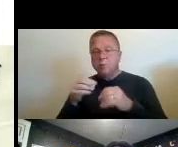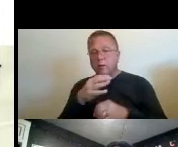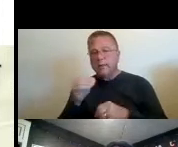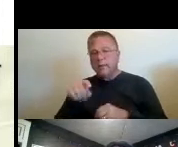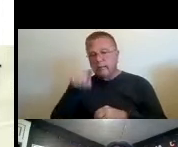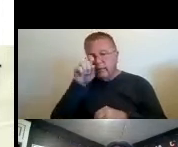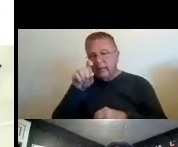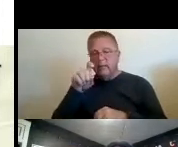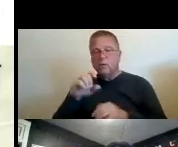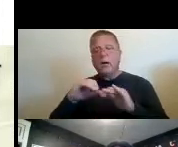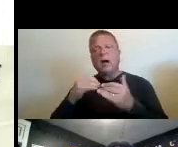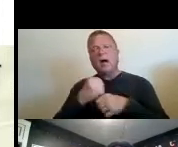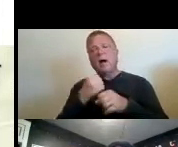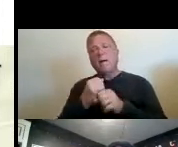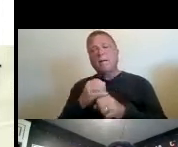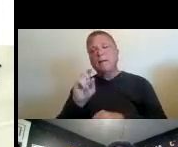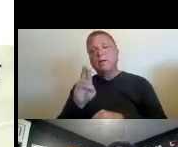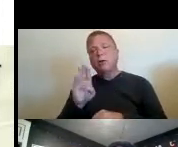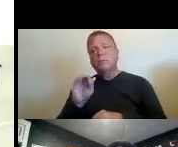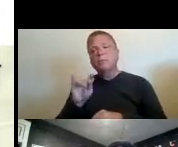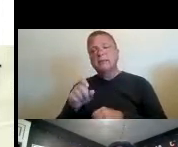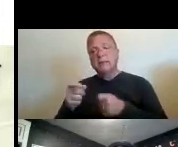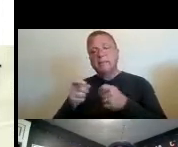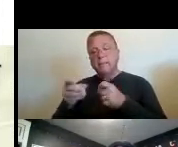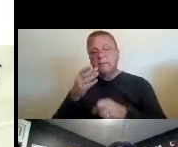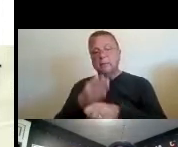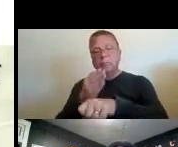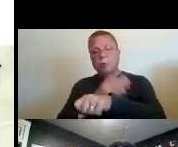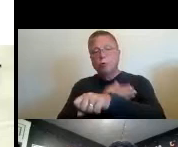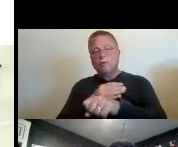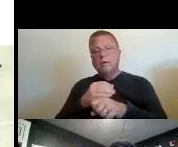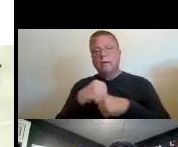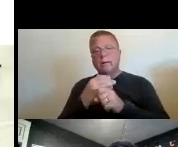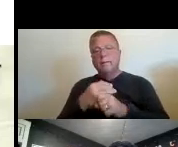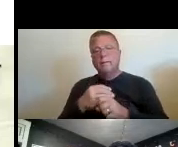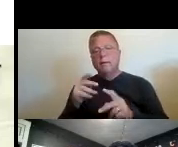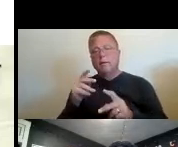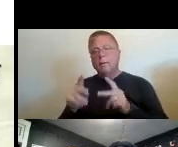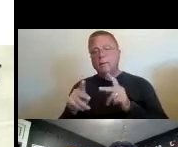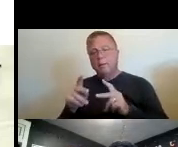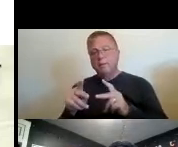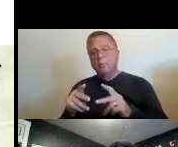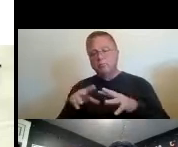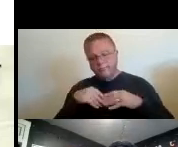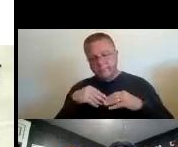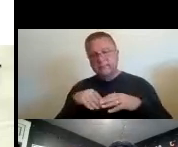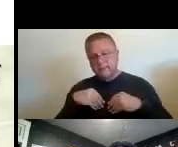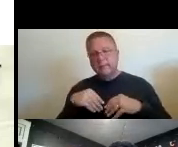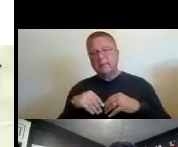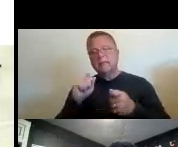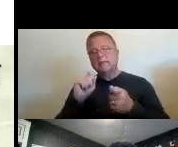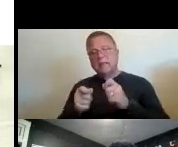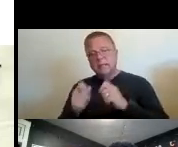area, how do we have better curbside management? And how do we get better compliance from all users? We've heard about concerns